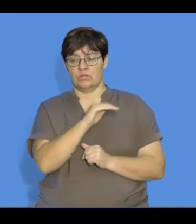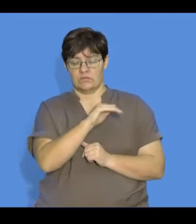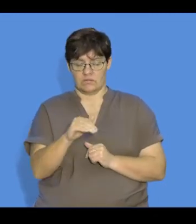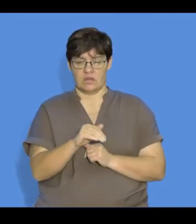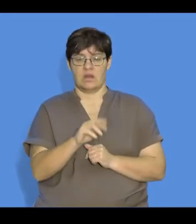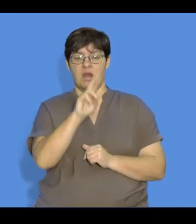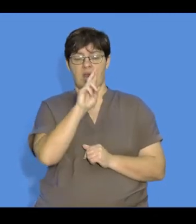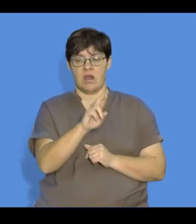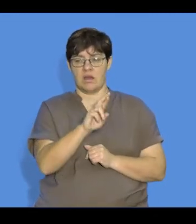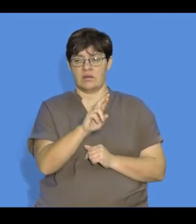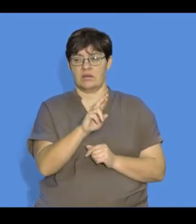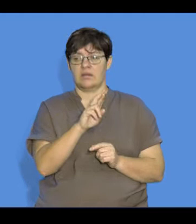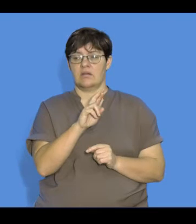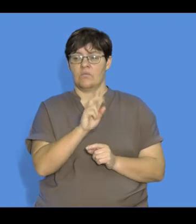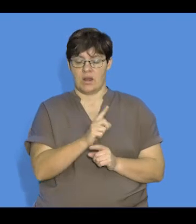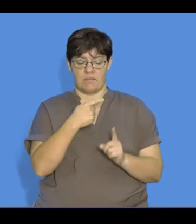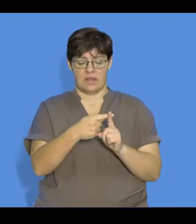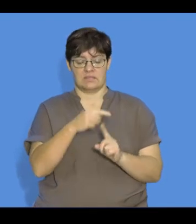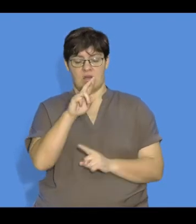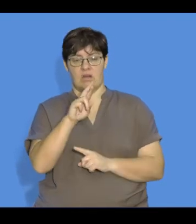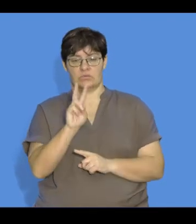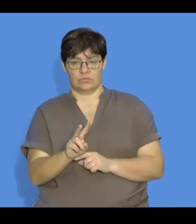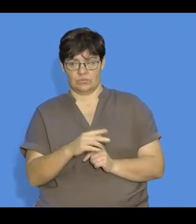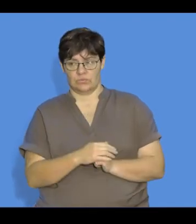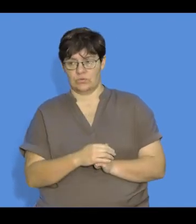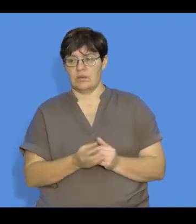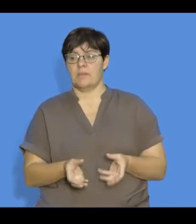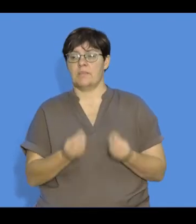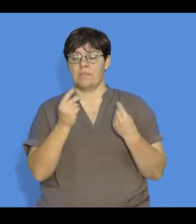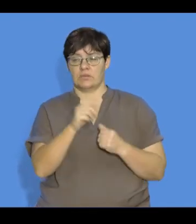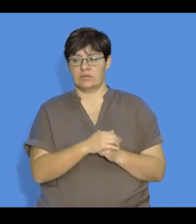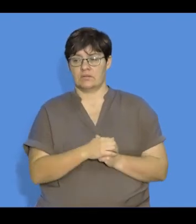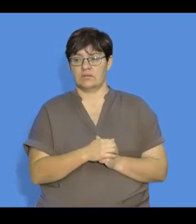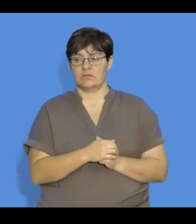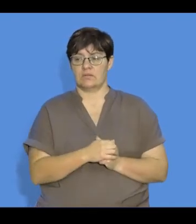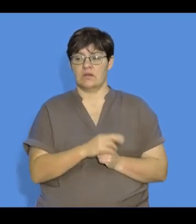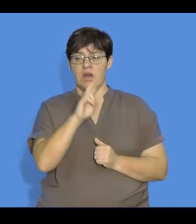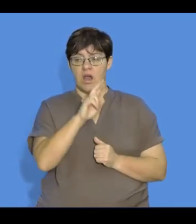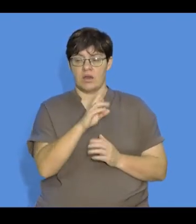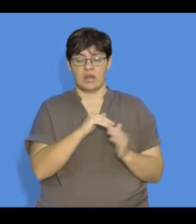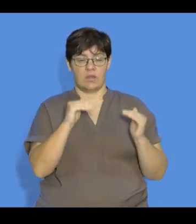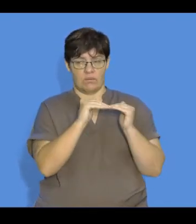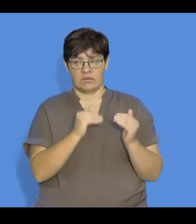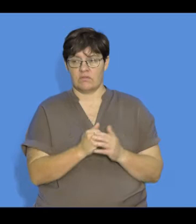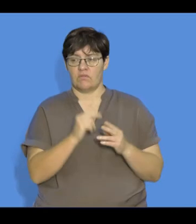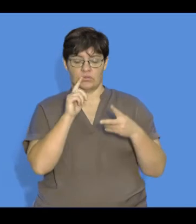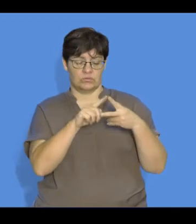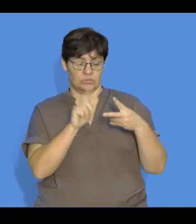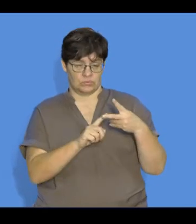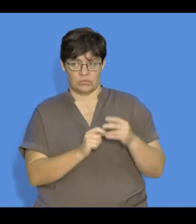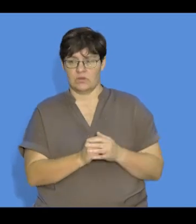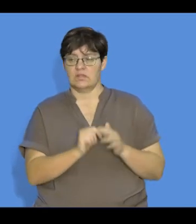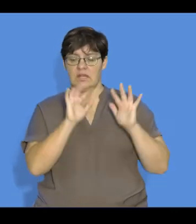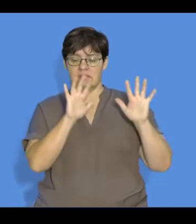sum R1 plus R2, okay? So what does that give us? R equivalent, only for 2 resistors, is